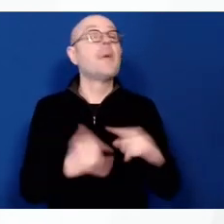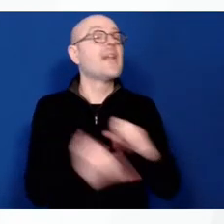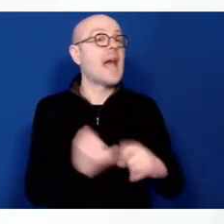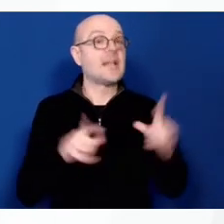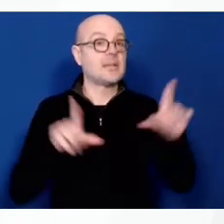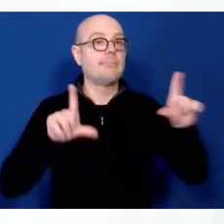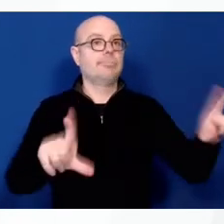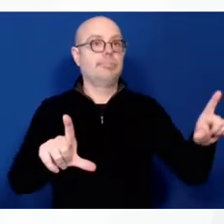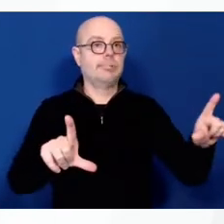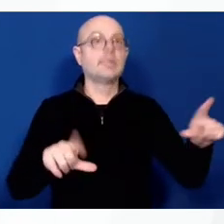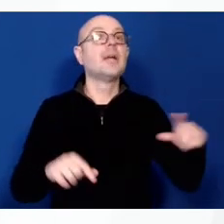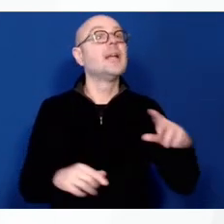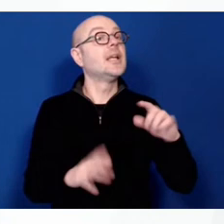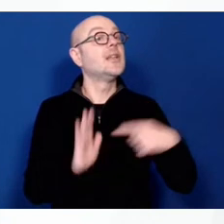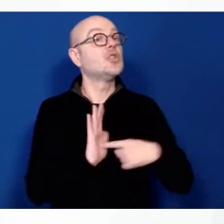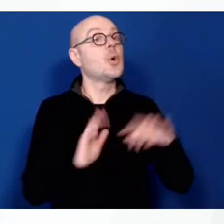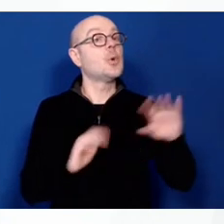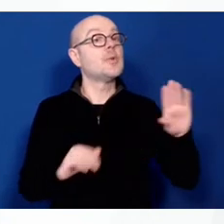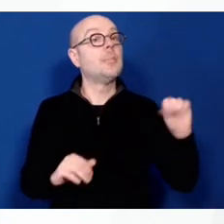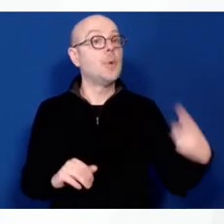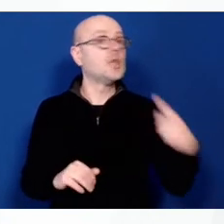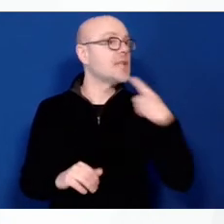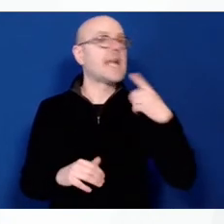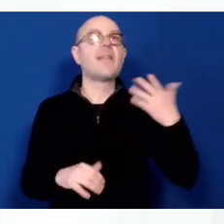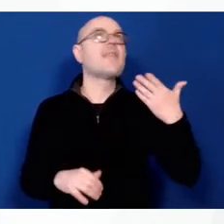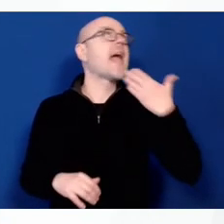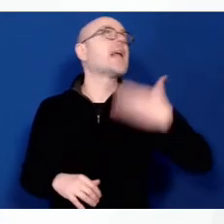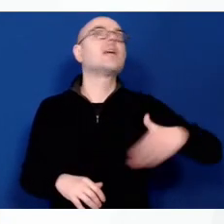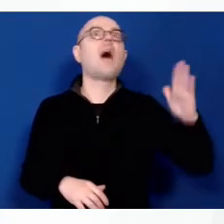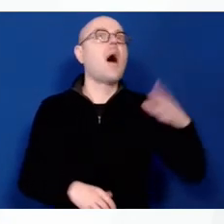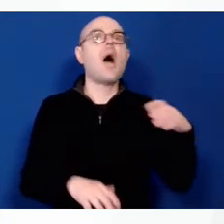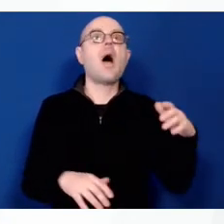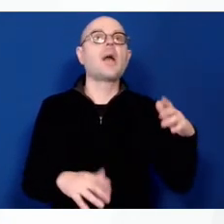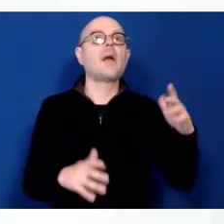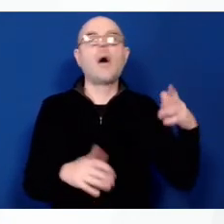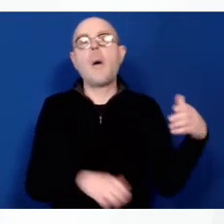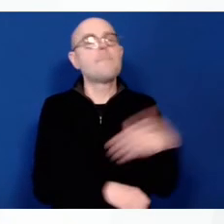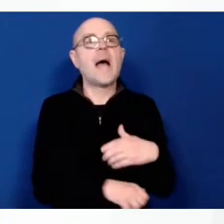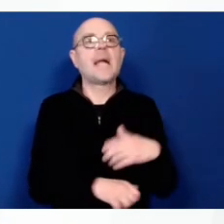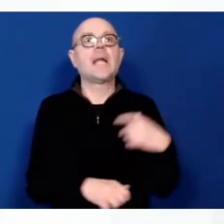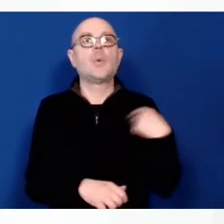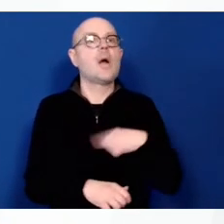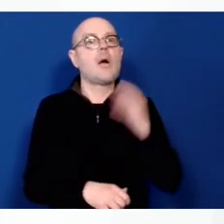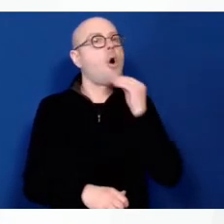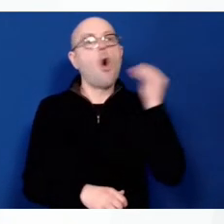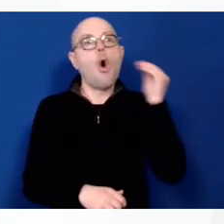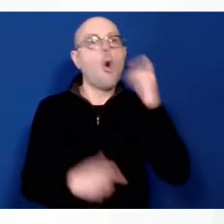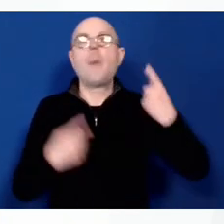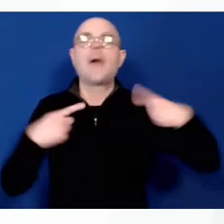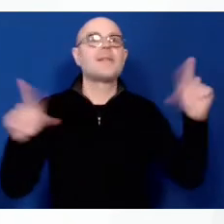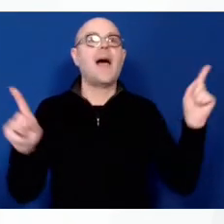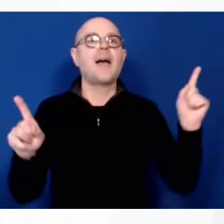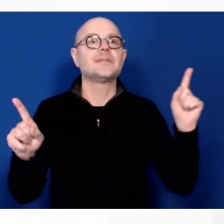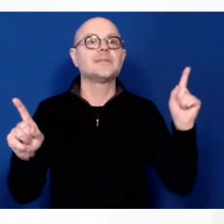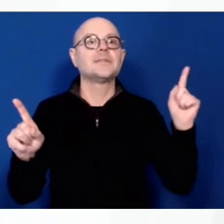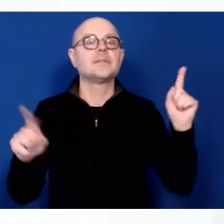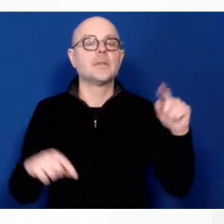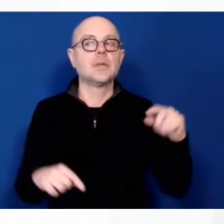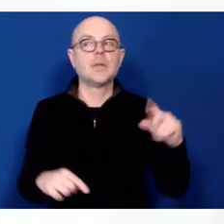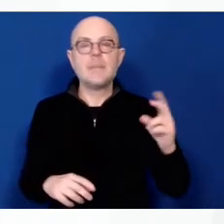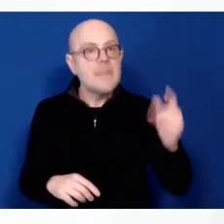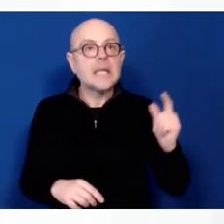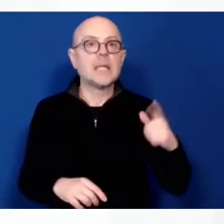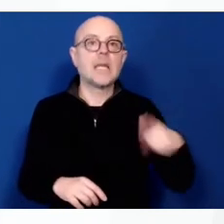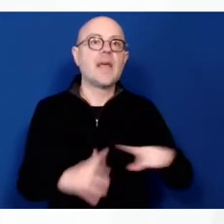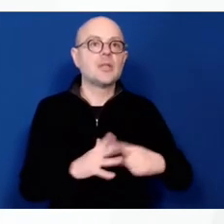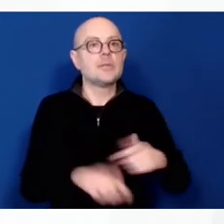Last," Bush and his party have arrived in present-day Olympia, Washington. Right away, they get to work, building